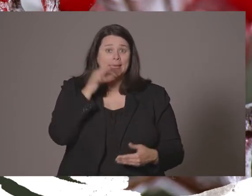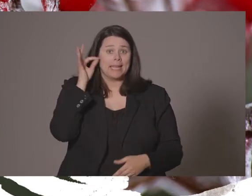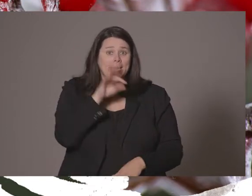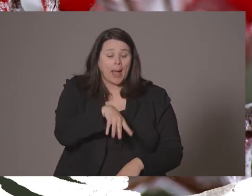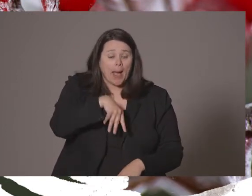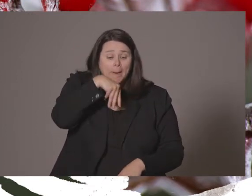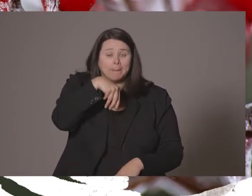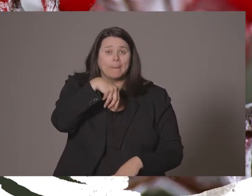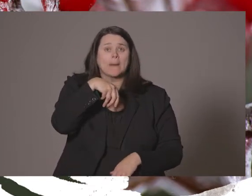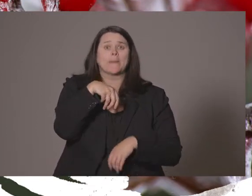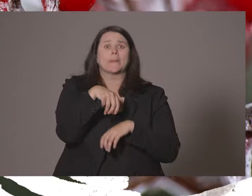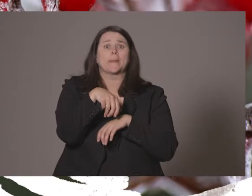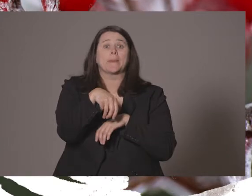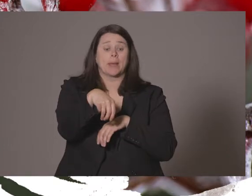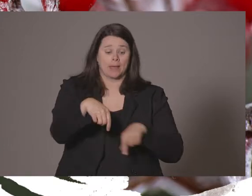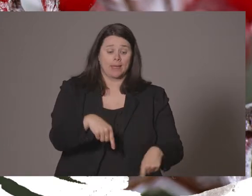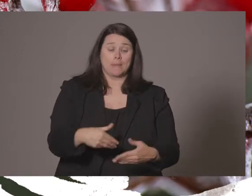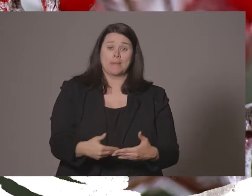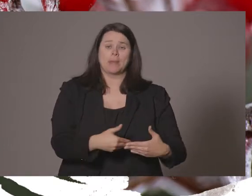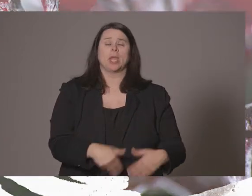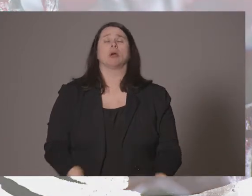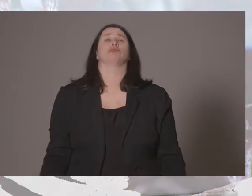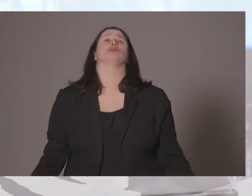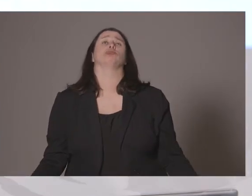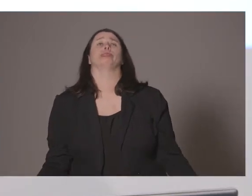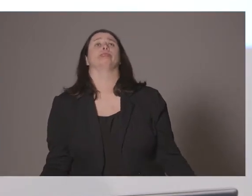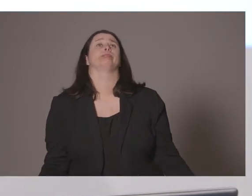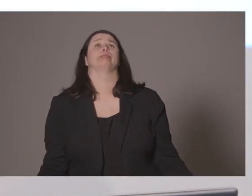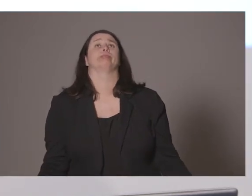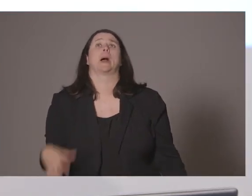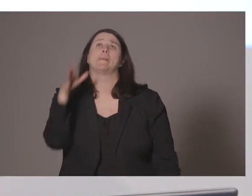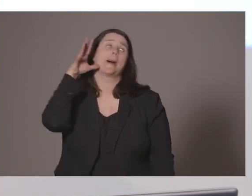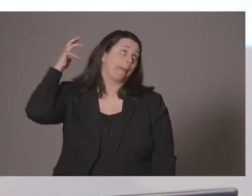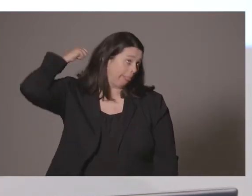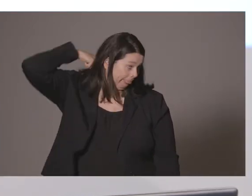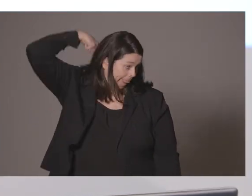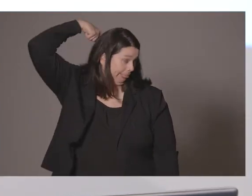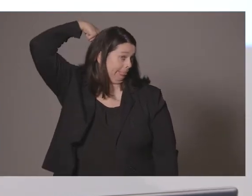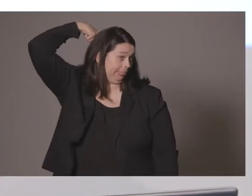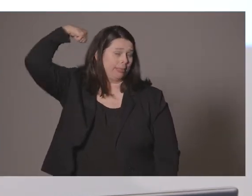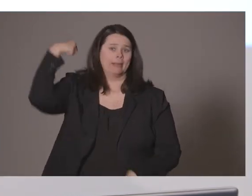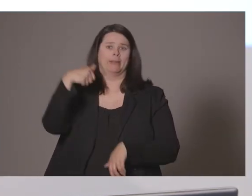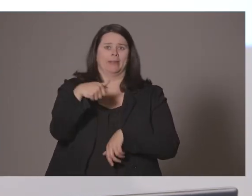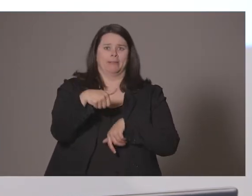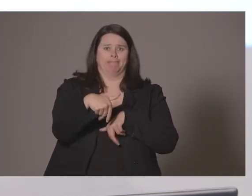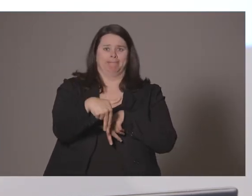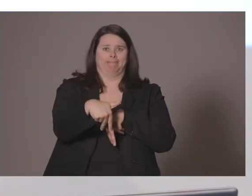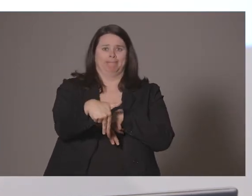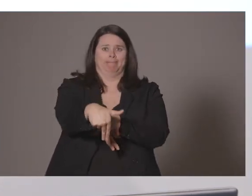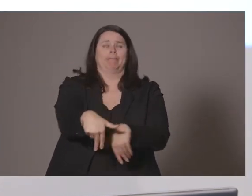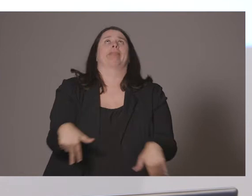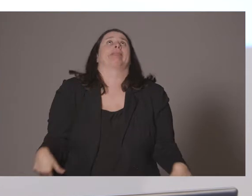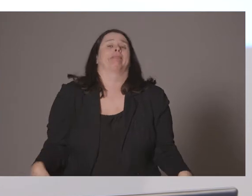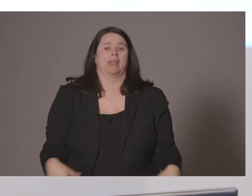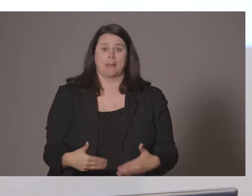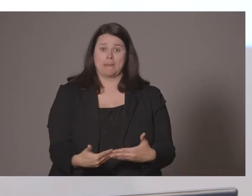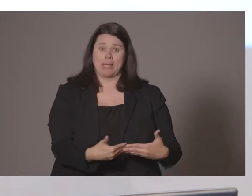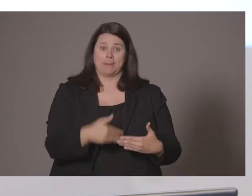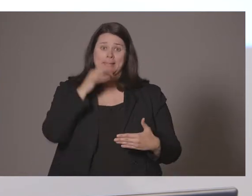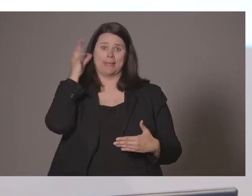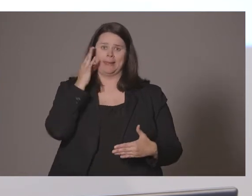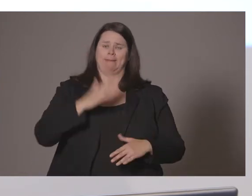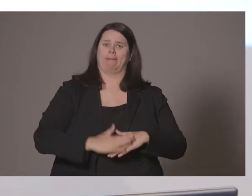but that can be a very pleasurable experience. So it's working with the body and the way that the body experiences